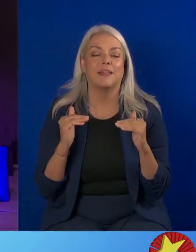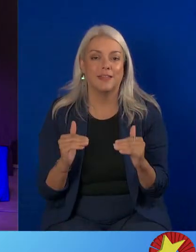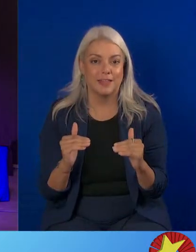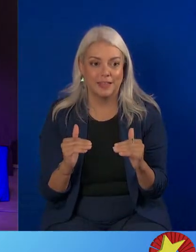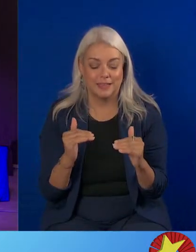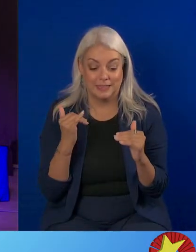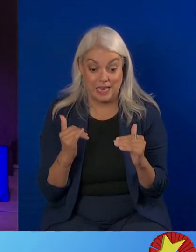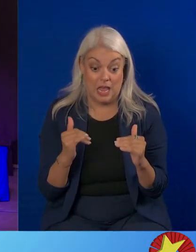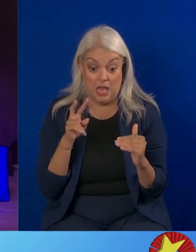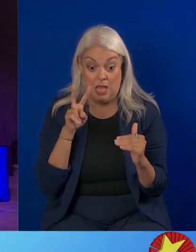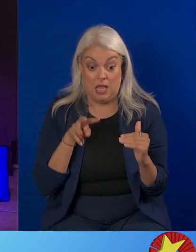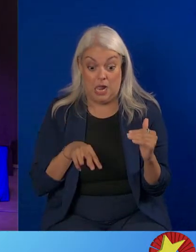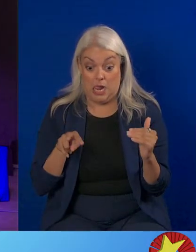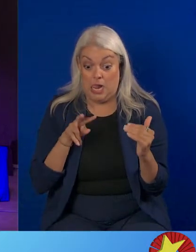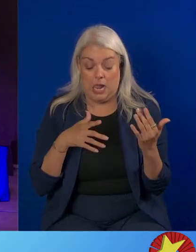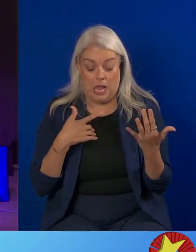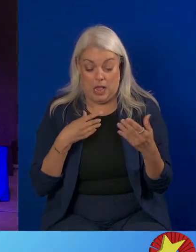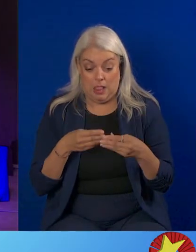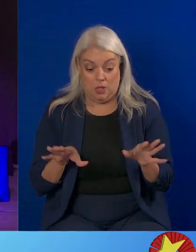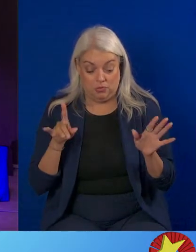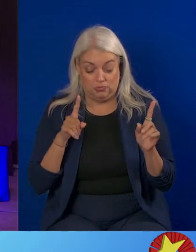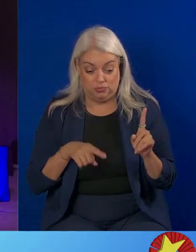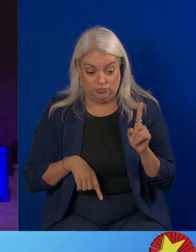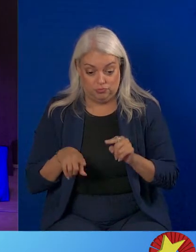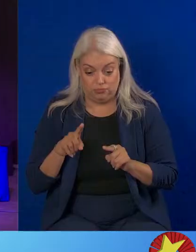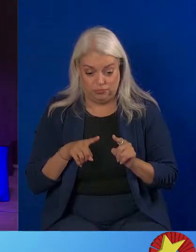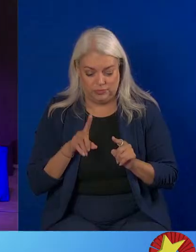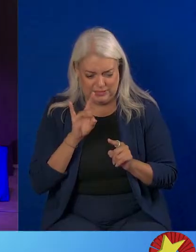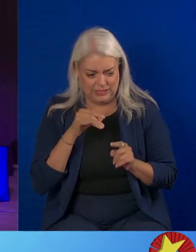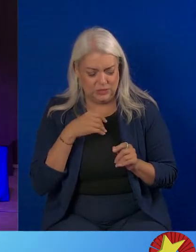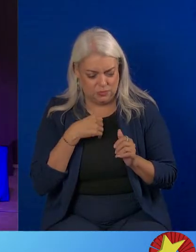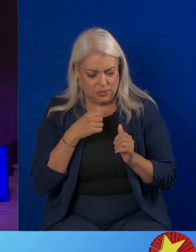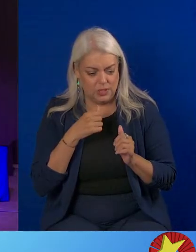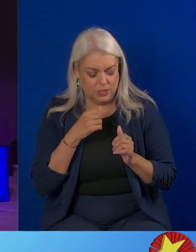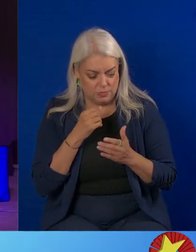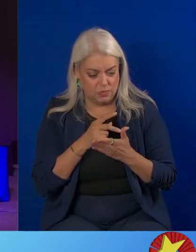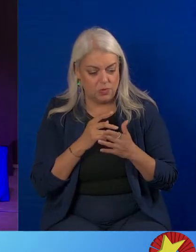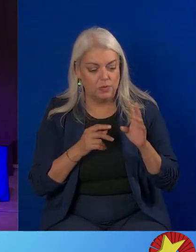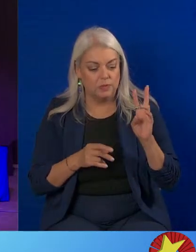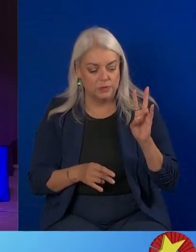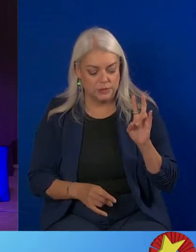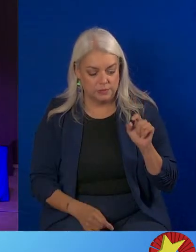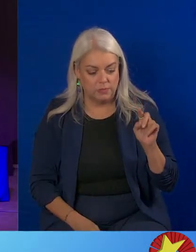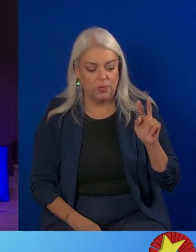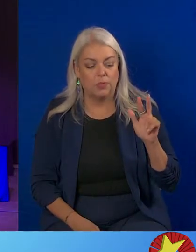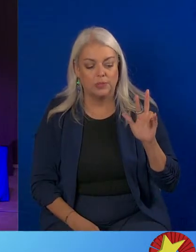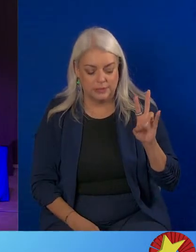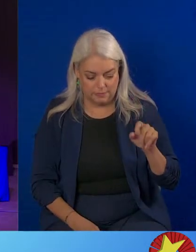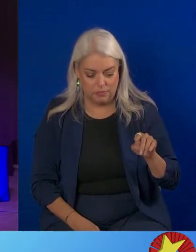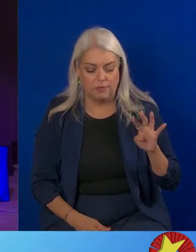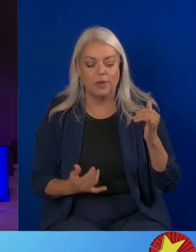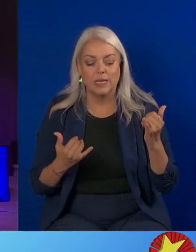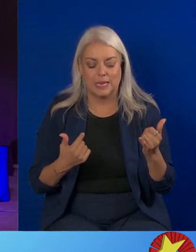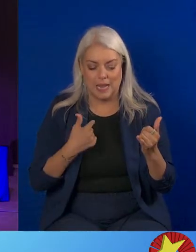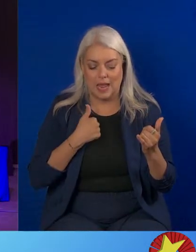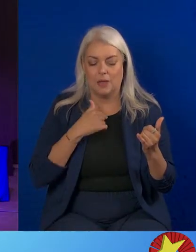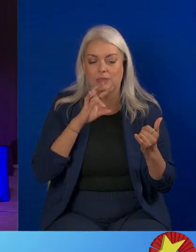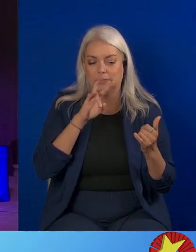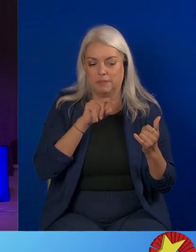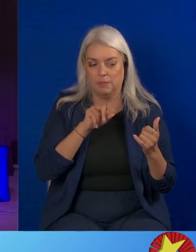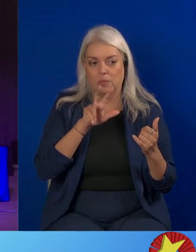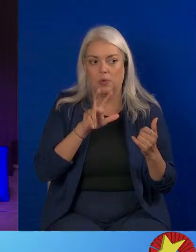I lost it, hold on one second. Did we approve 7.3? I think we're on 7.3. Yeah, okay, we are on 7.3.